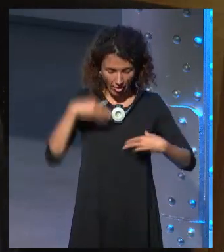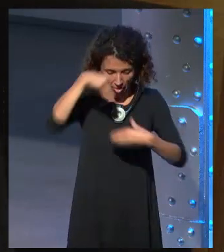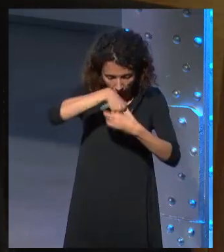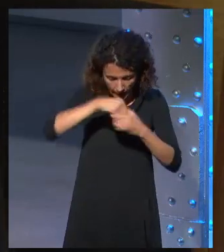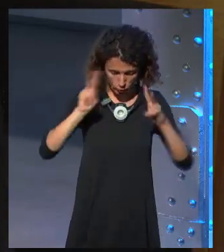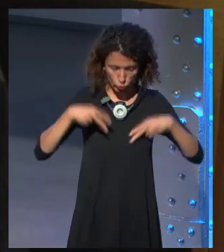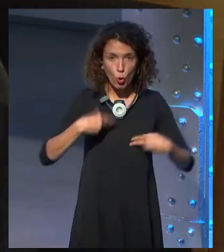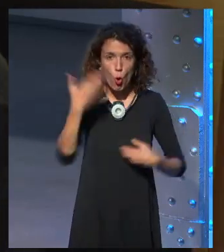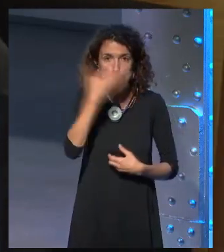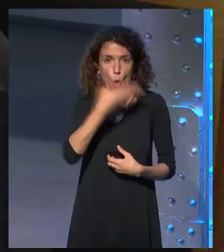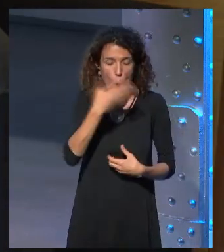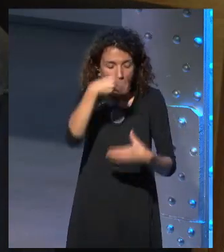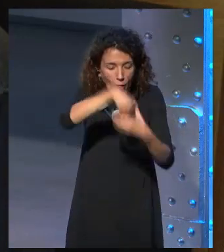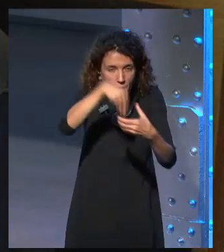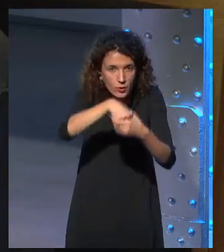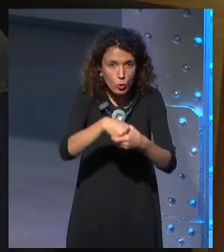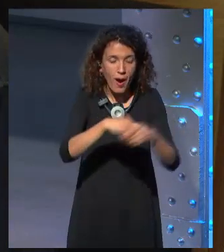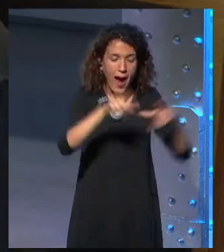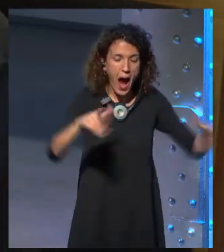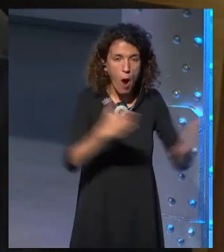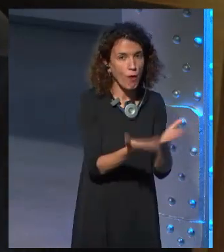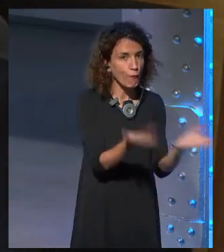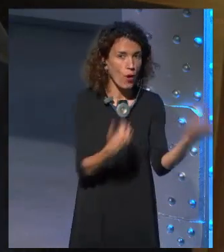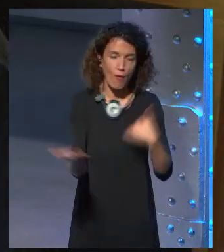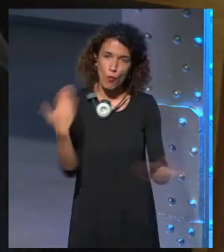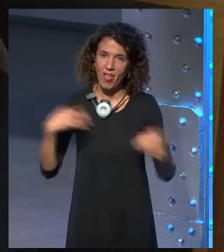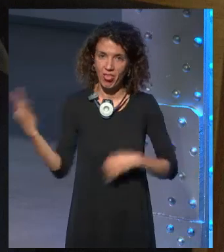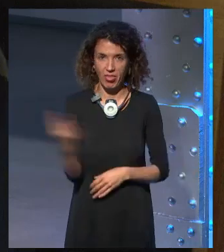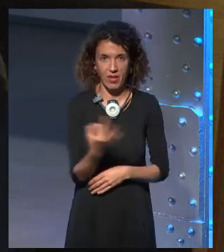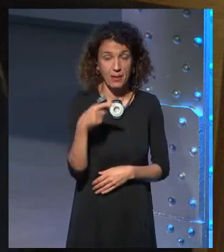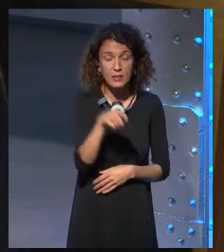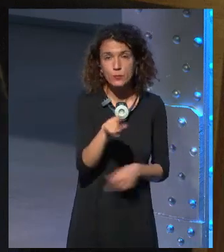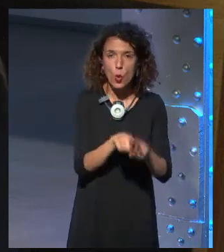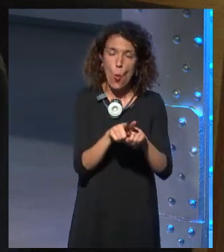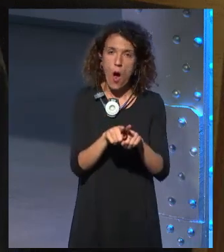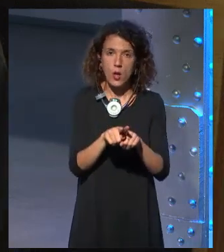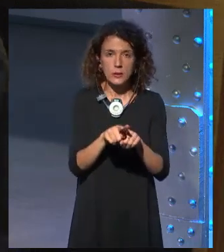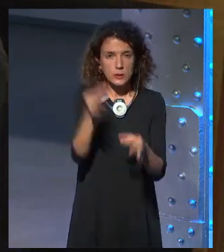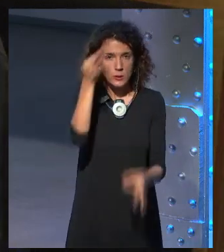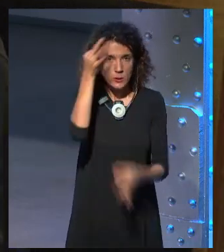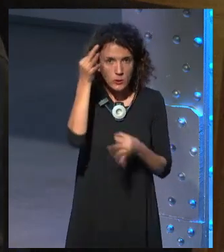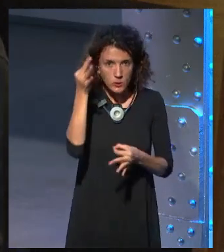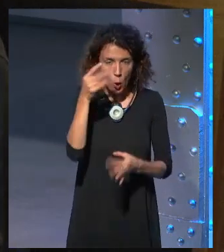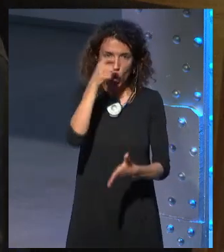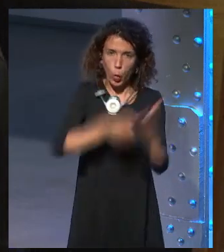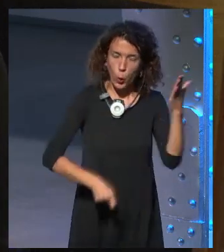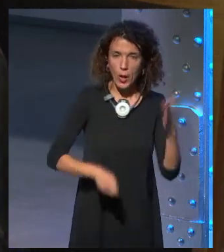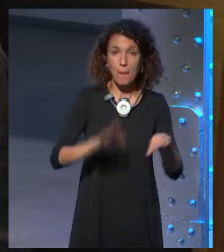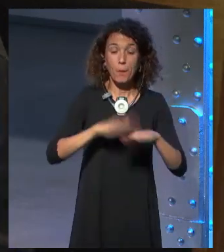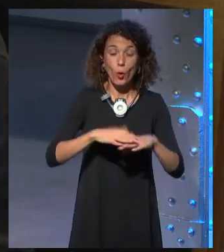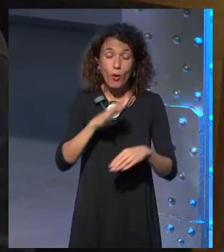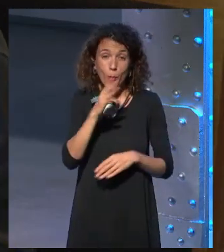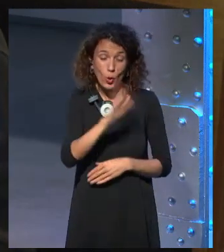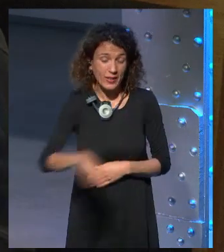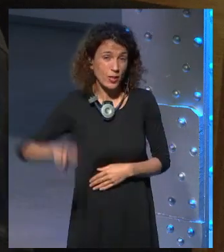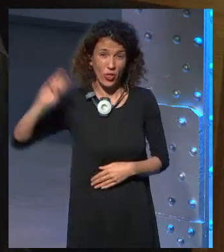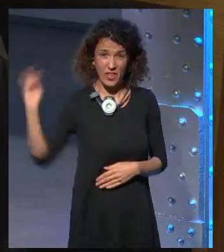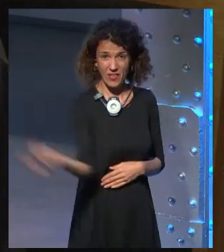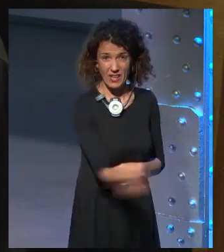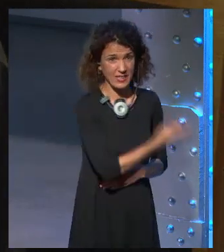this does not end up being an implosion instead of an explosion. I think that the classrooms are too rigid for